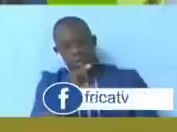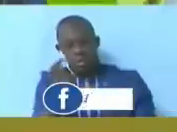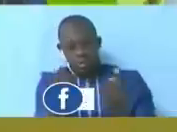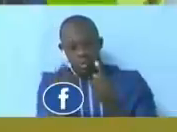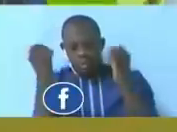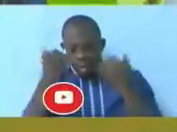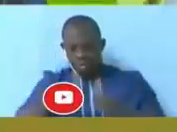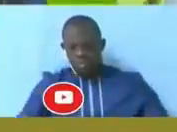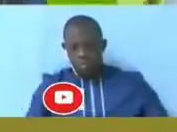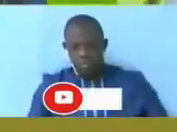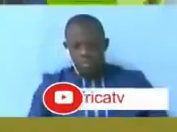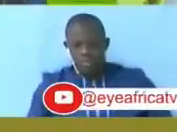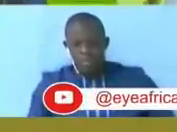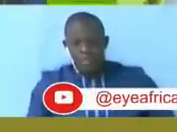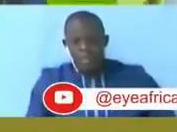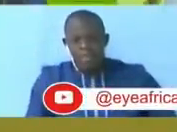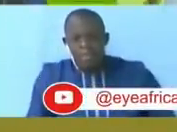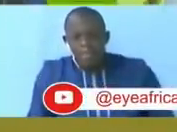But for